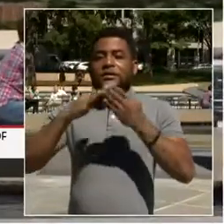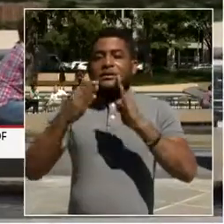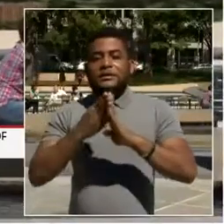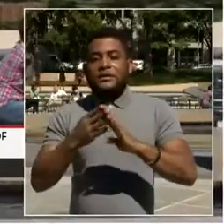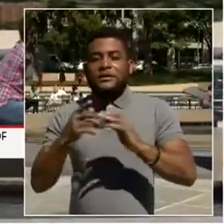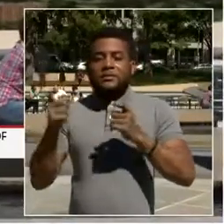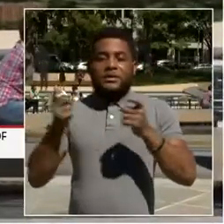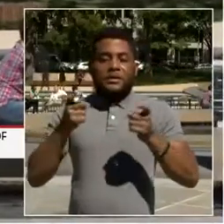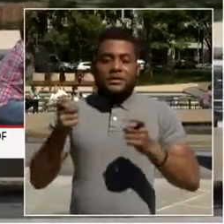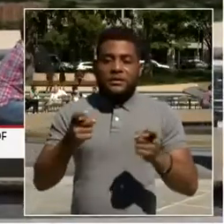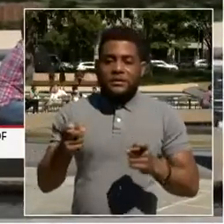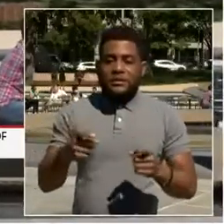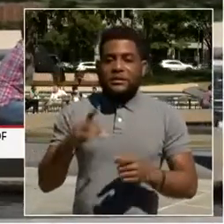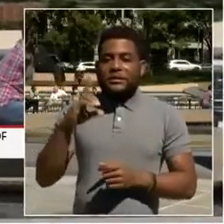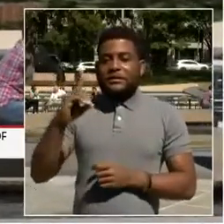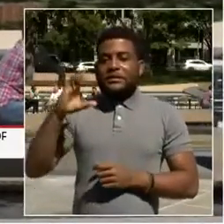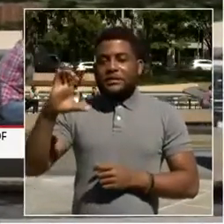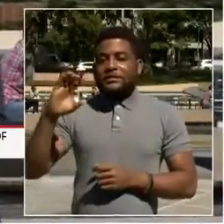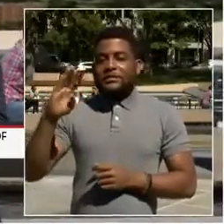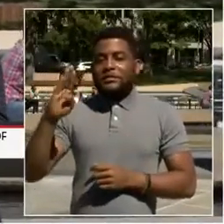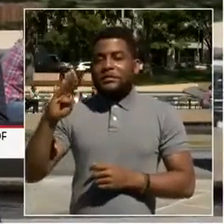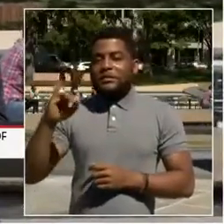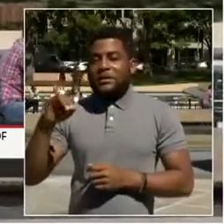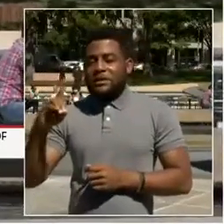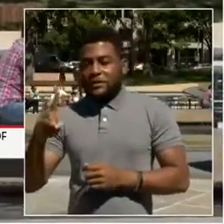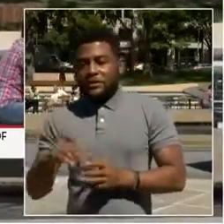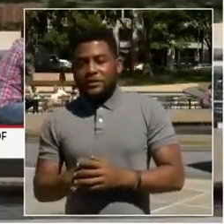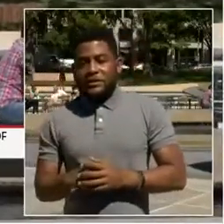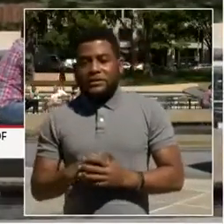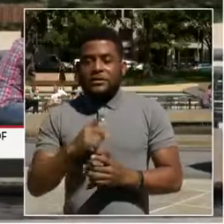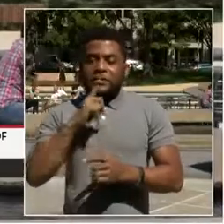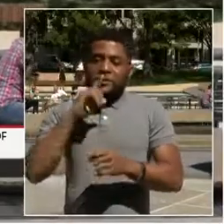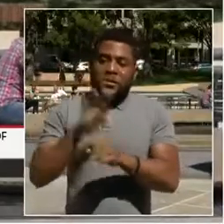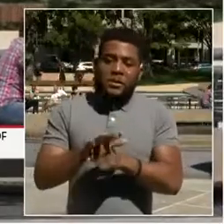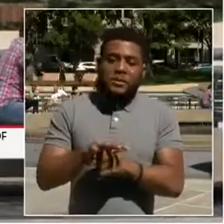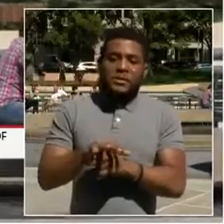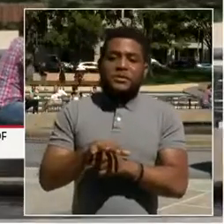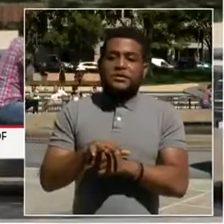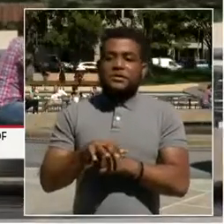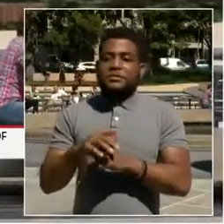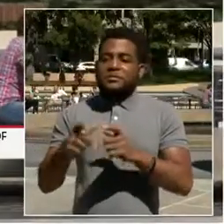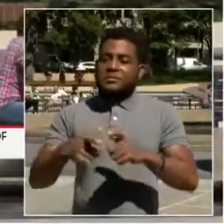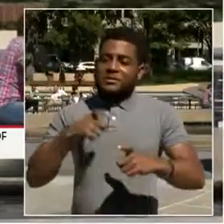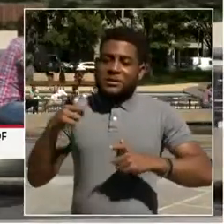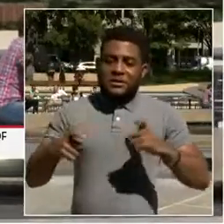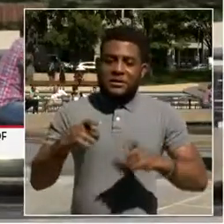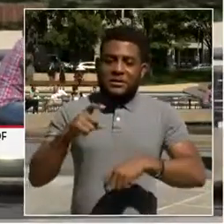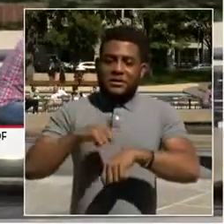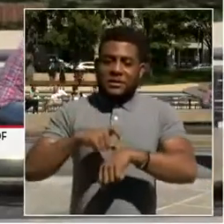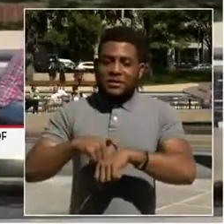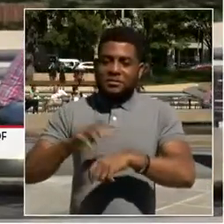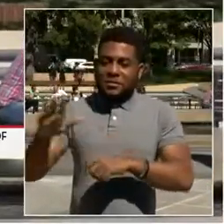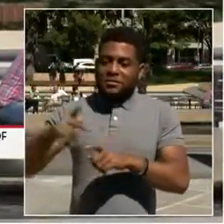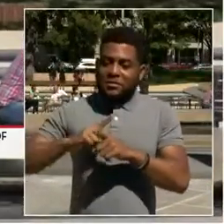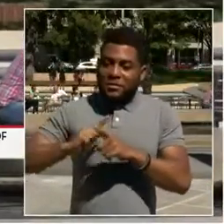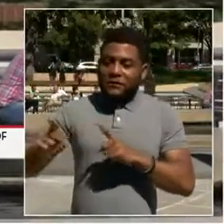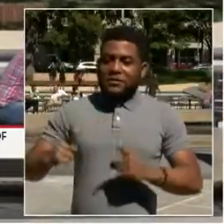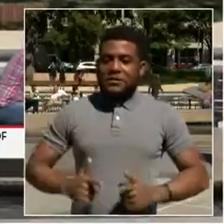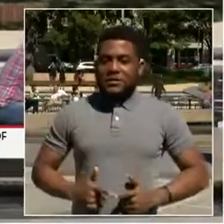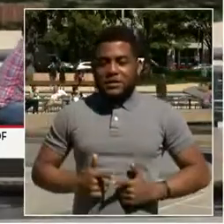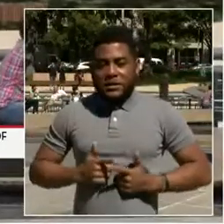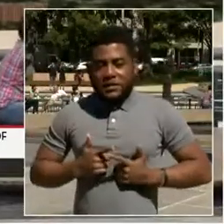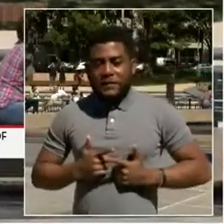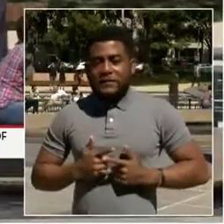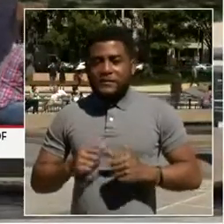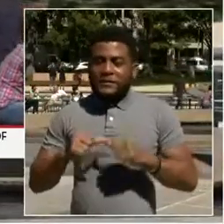Downtown DC BID. He has committed a very good part of his professional life to making